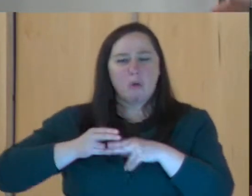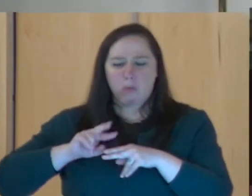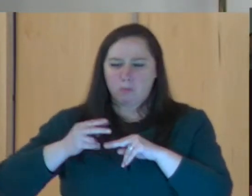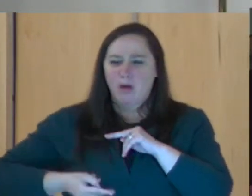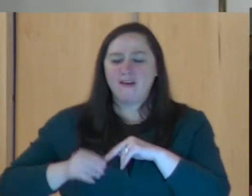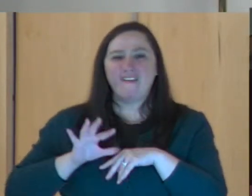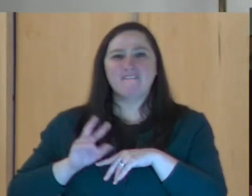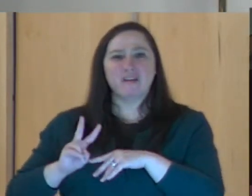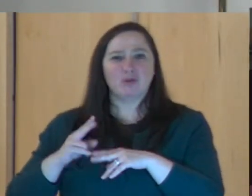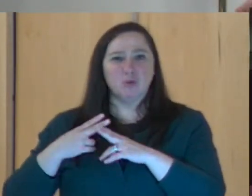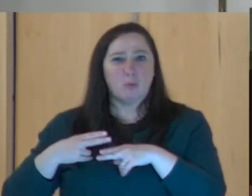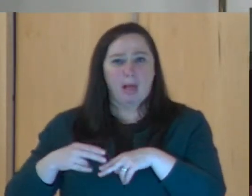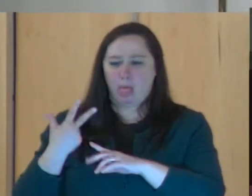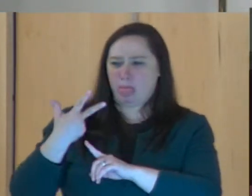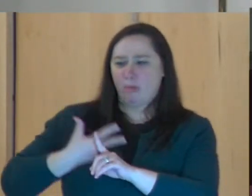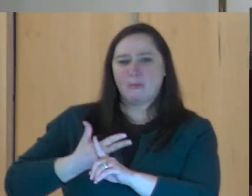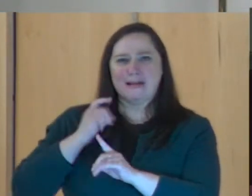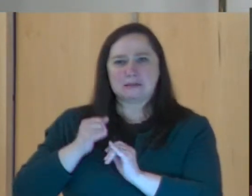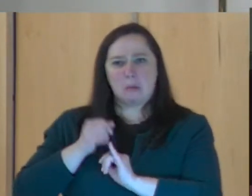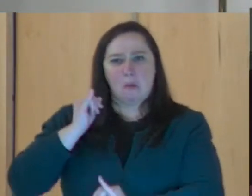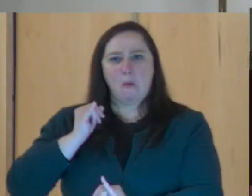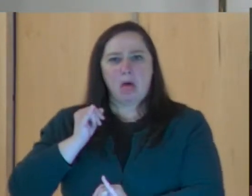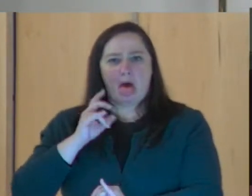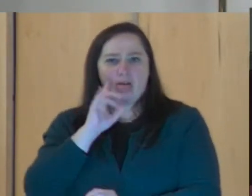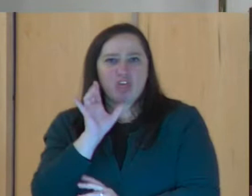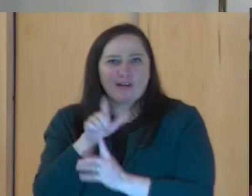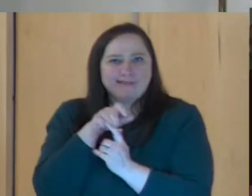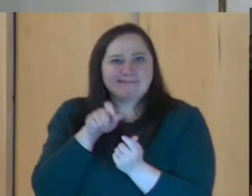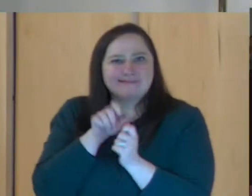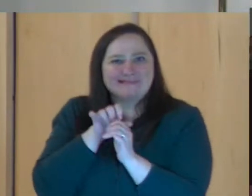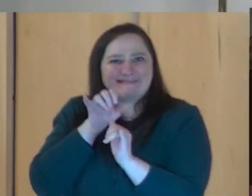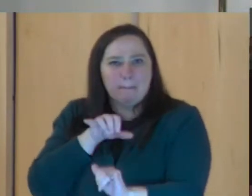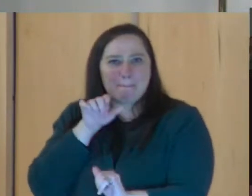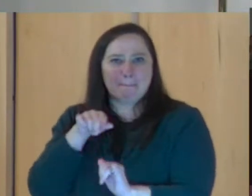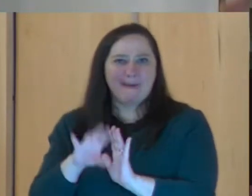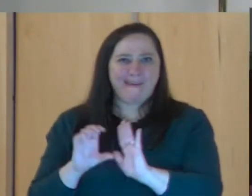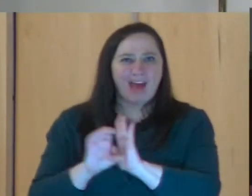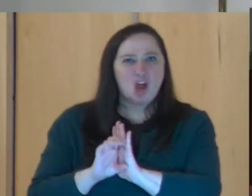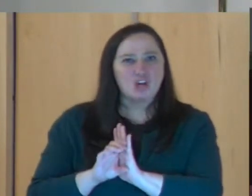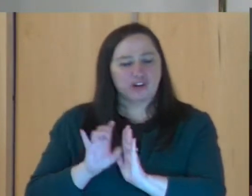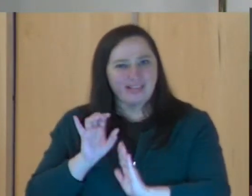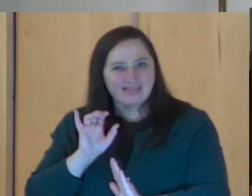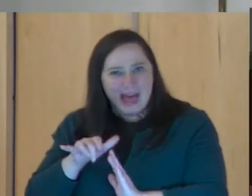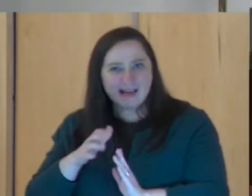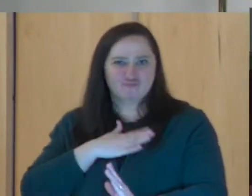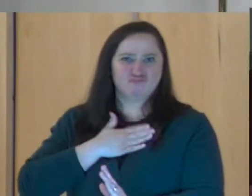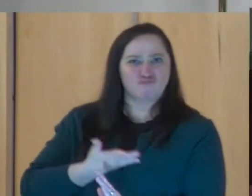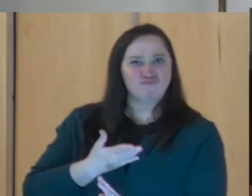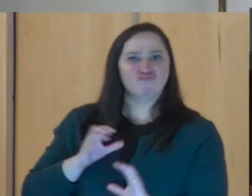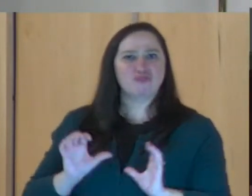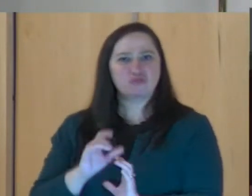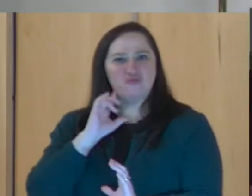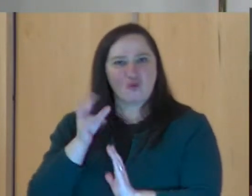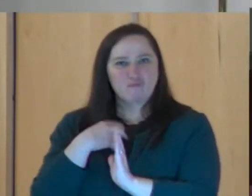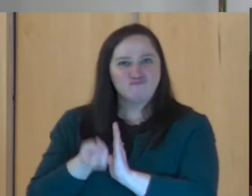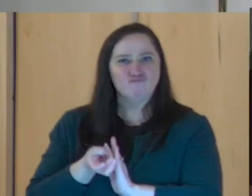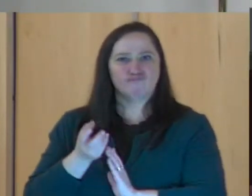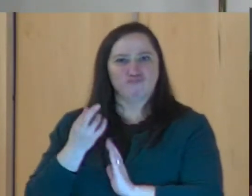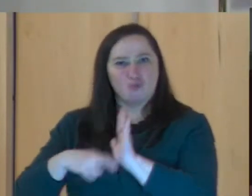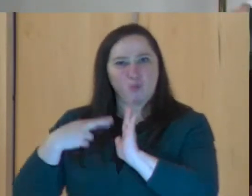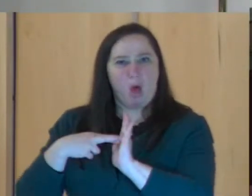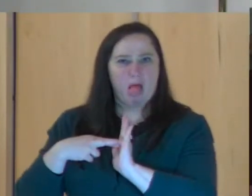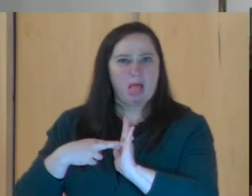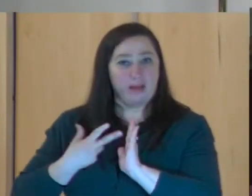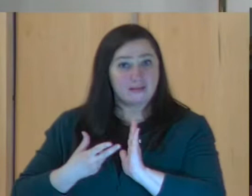in 3 months so he could be skinny and emaciated like the character was supposed to be. That's how far he got into playing the role.